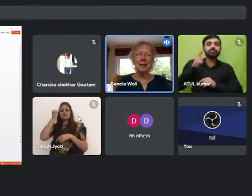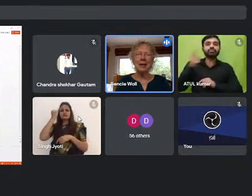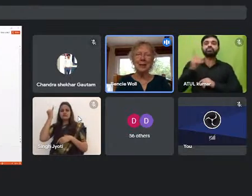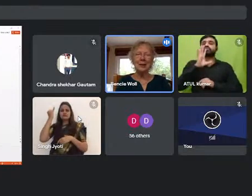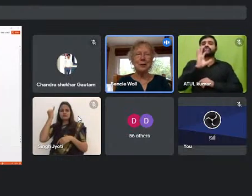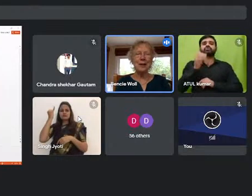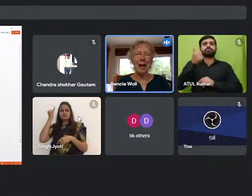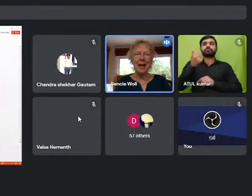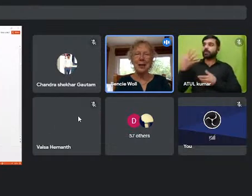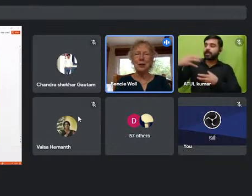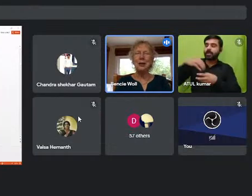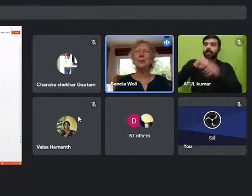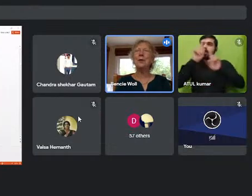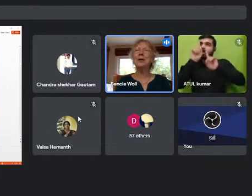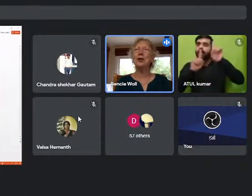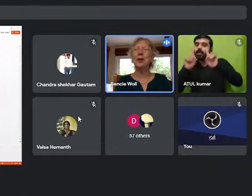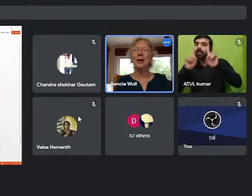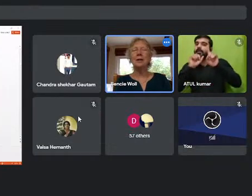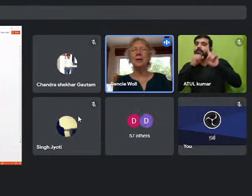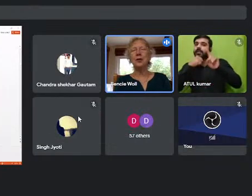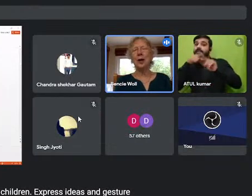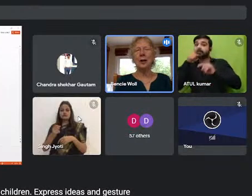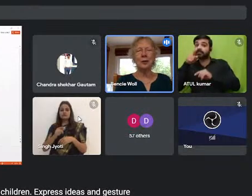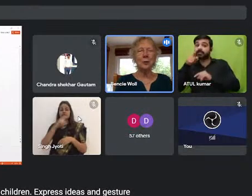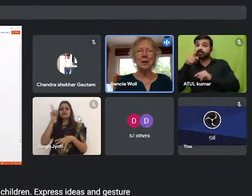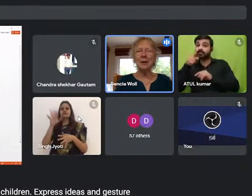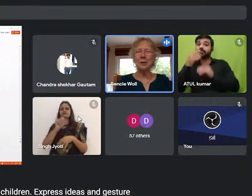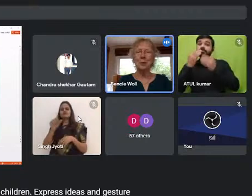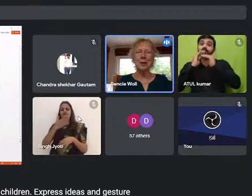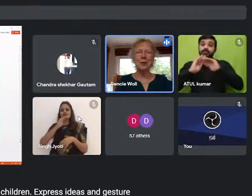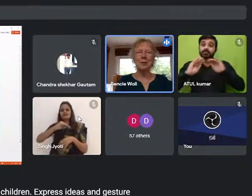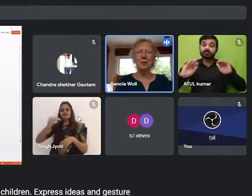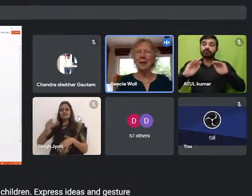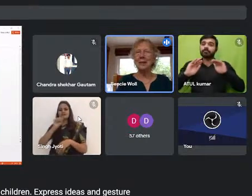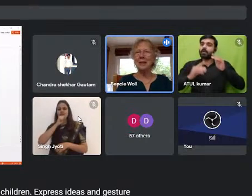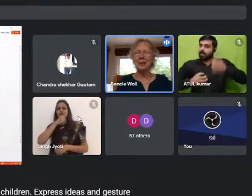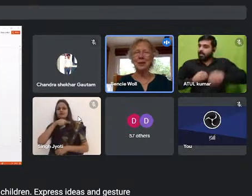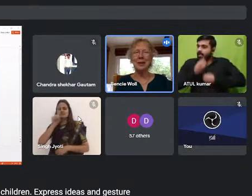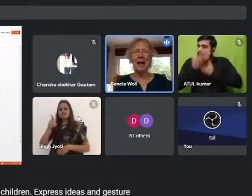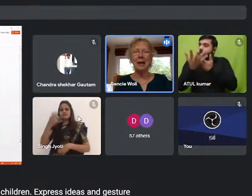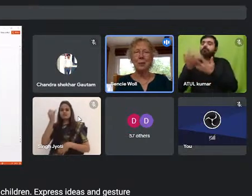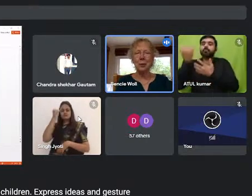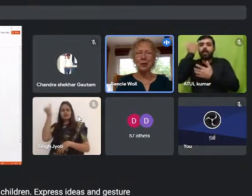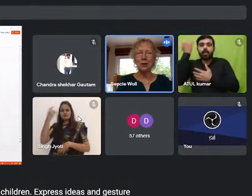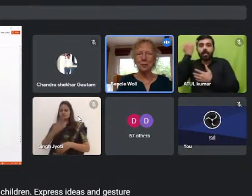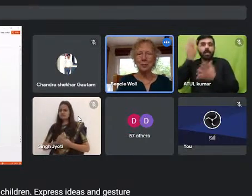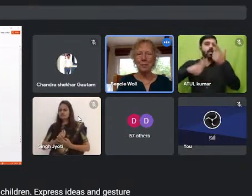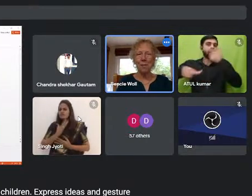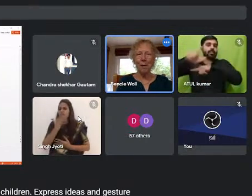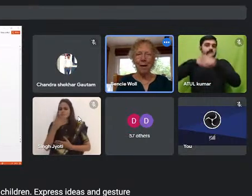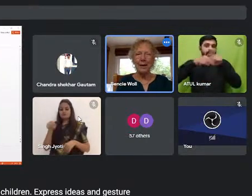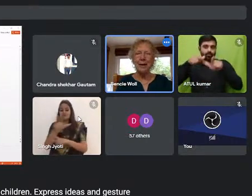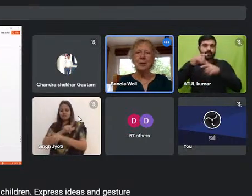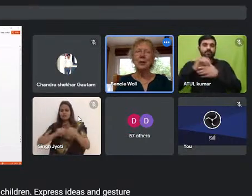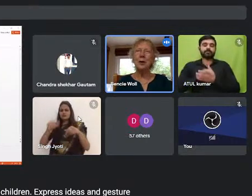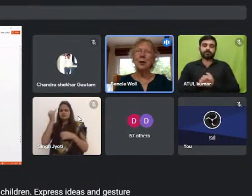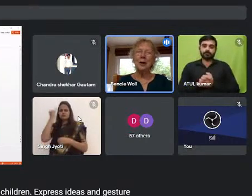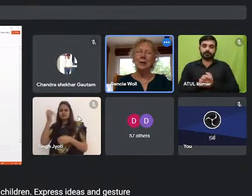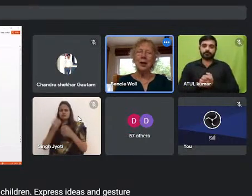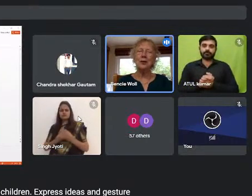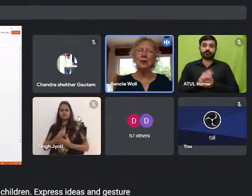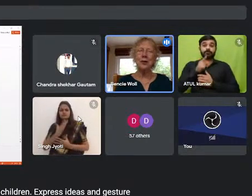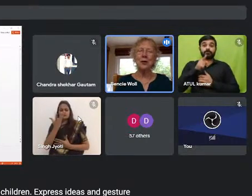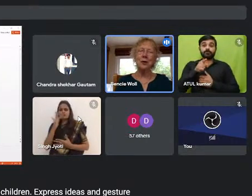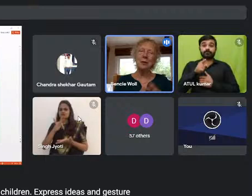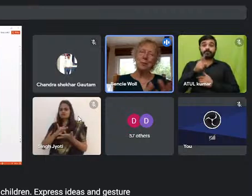good indicator to the age at which the child will express those ideas in language.